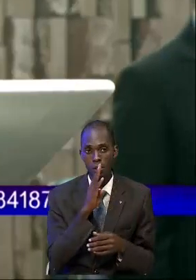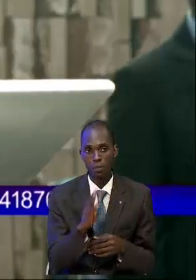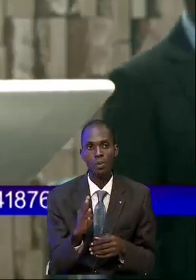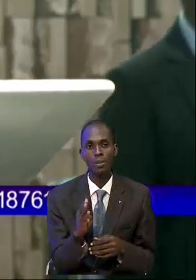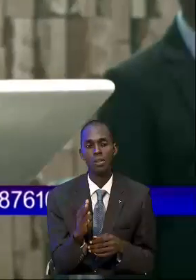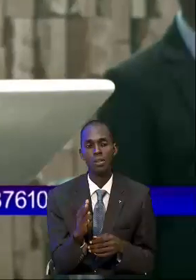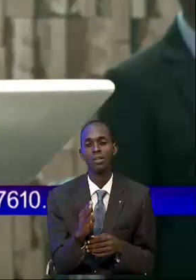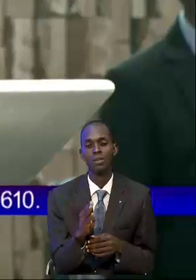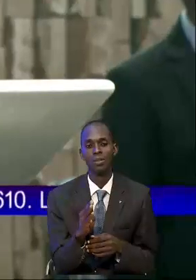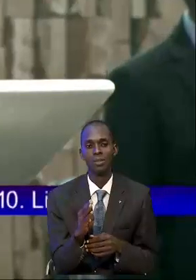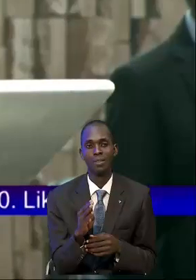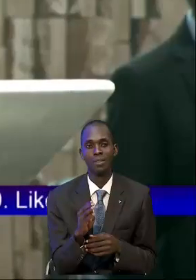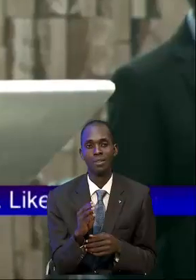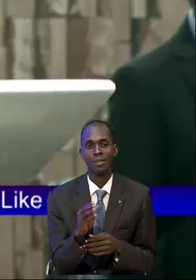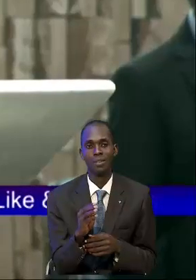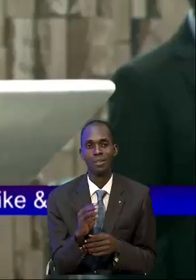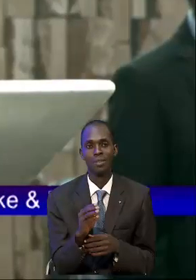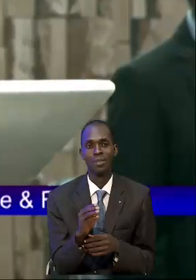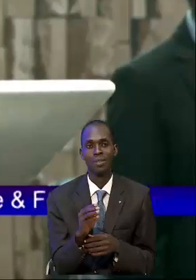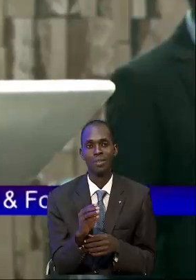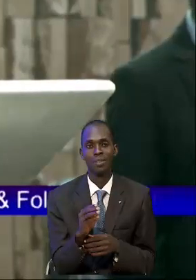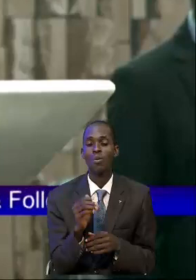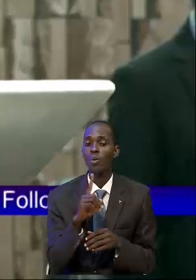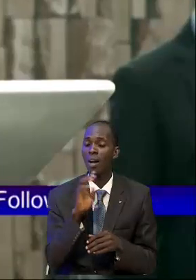Outside, bring them in.